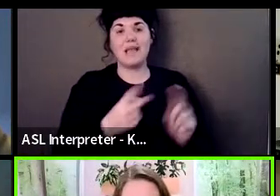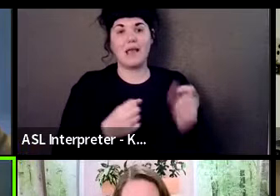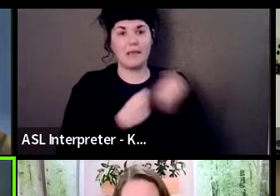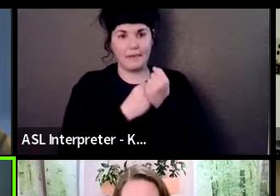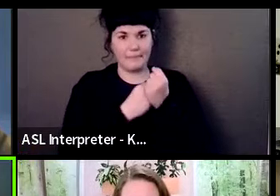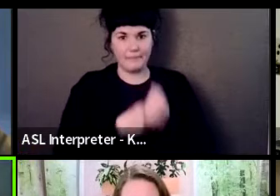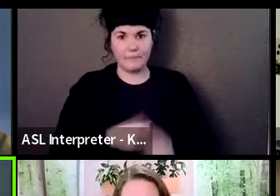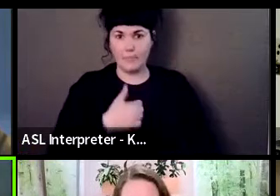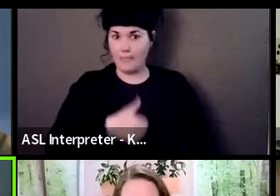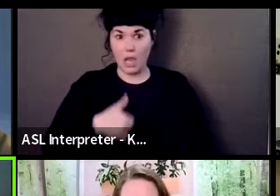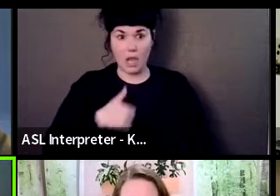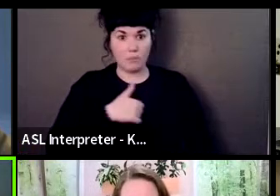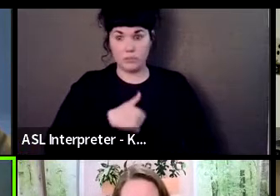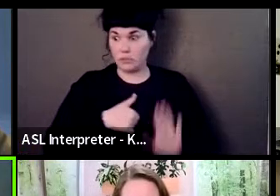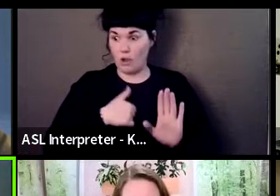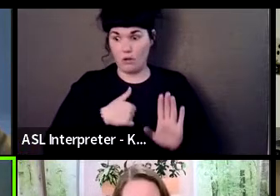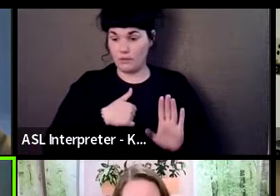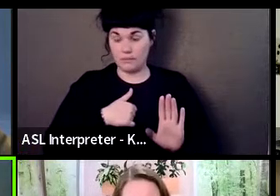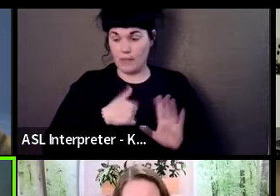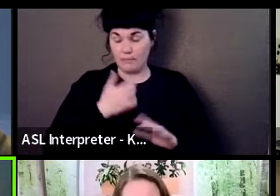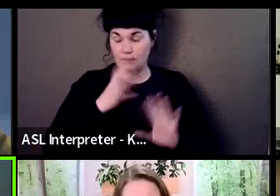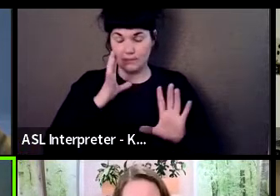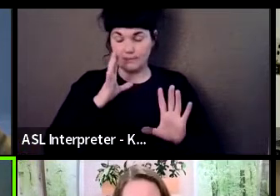Okay. I'm sorry, I must have missed that.